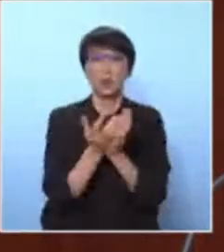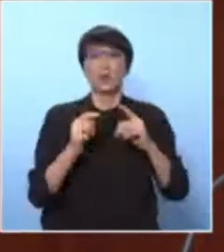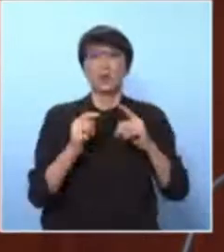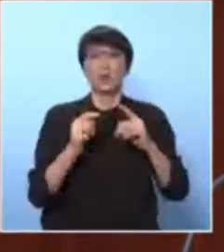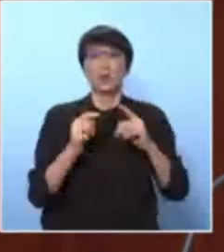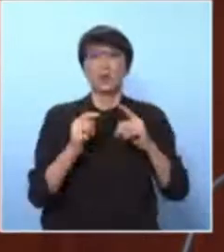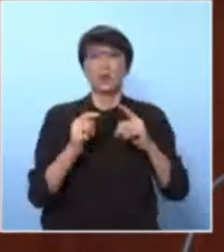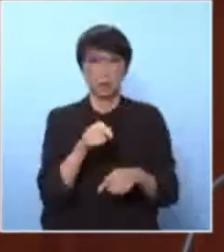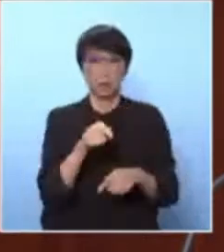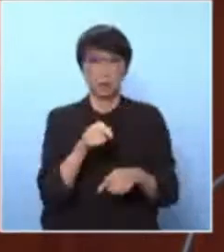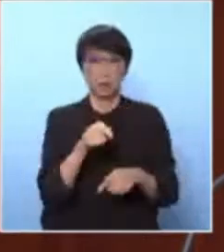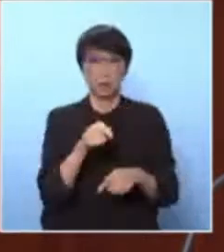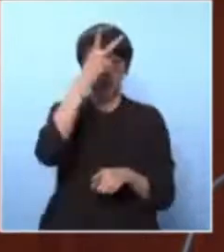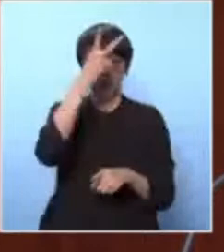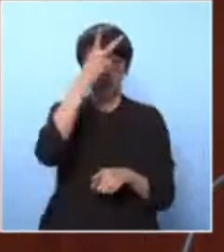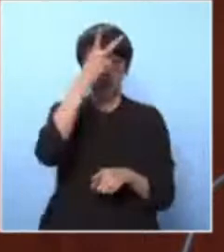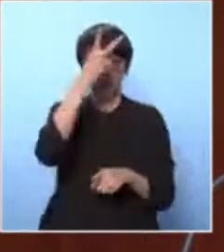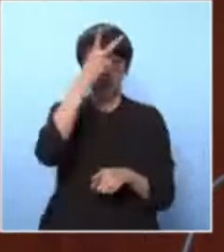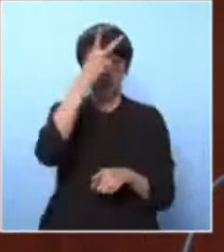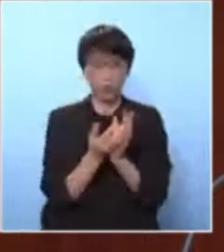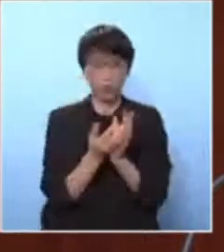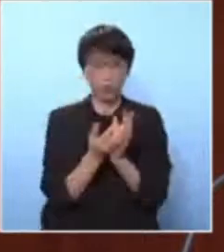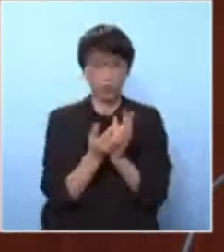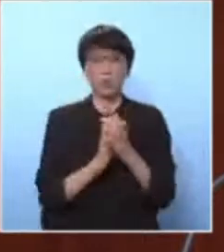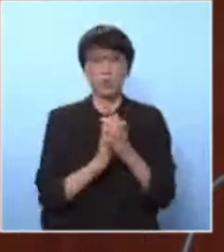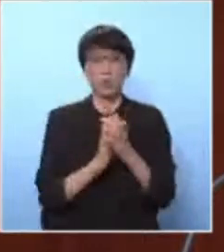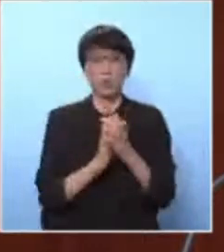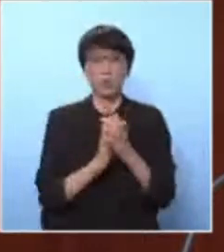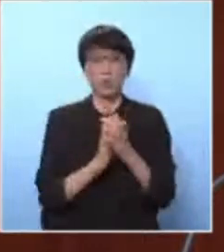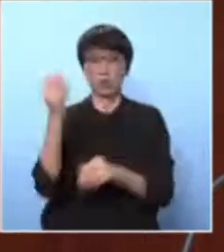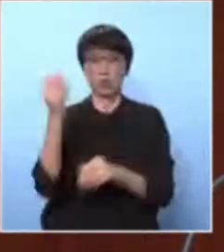of NGOs and the SWD.